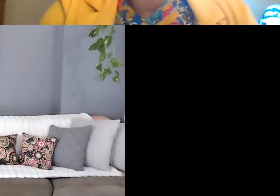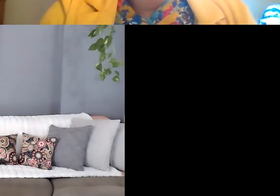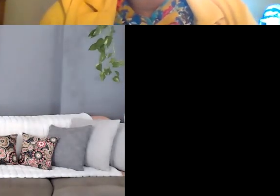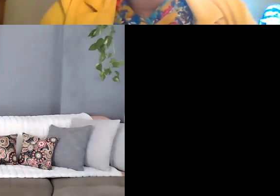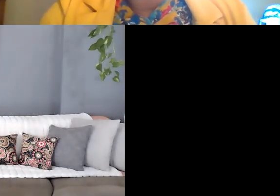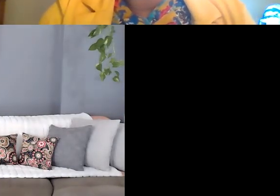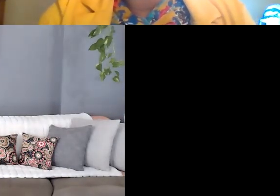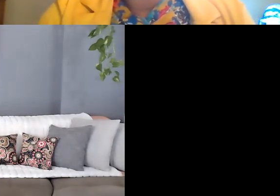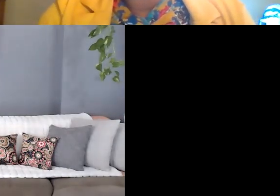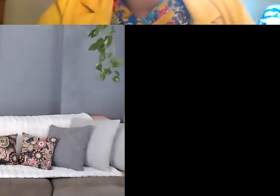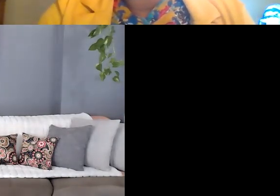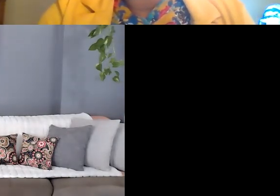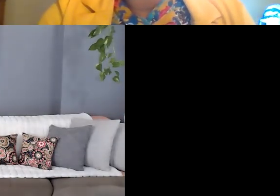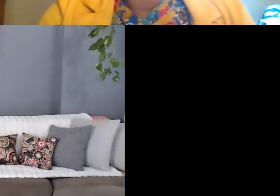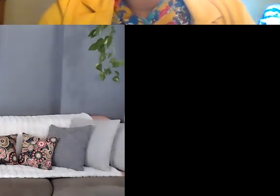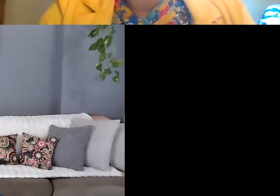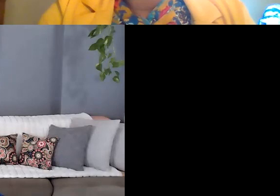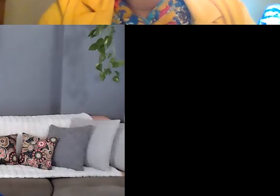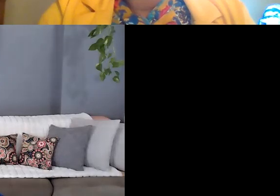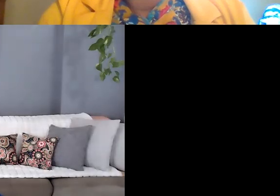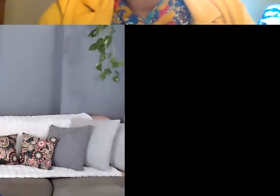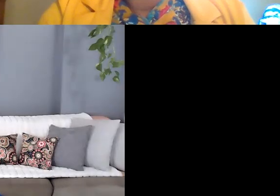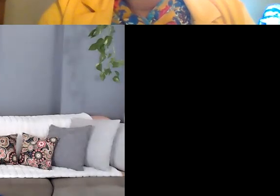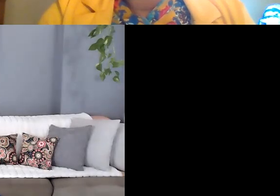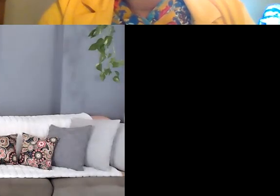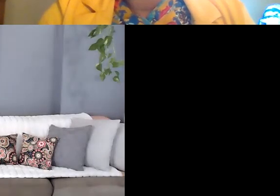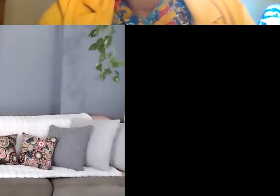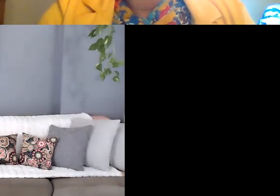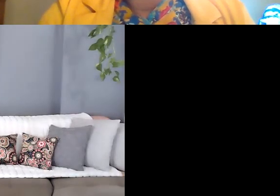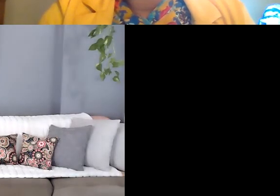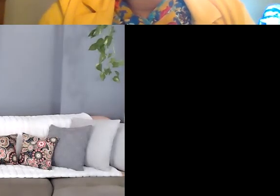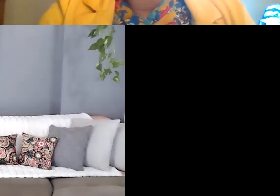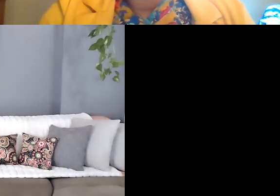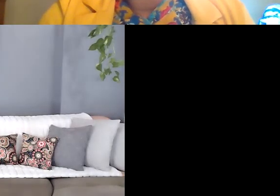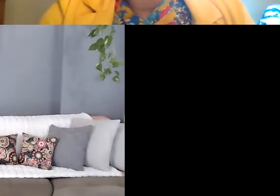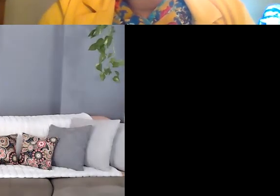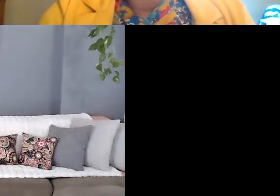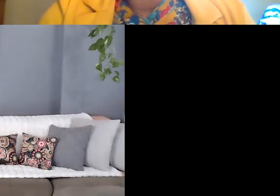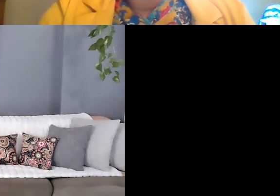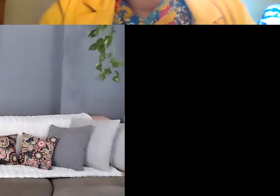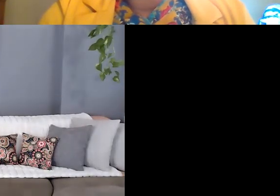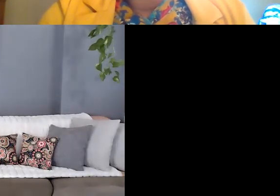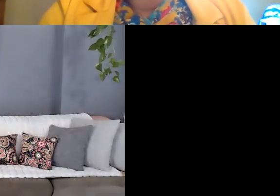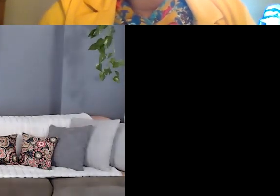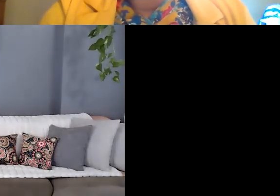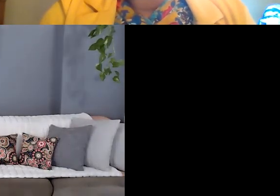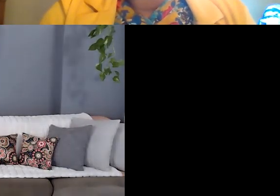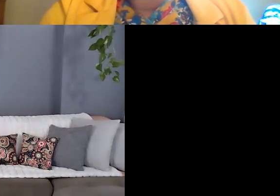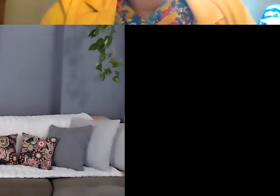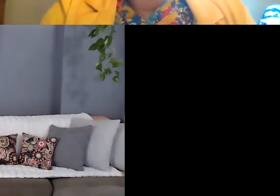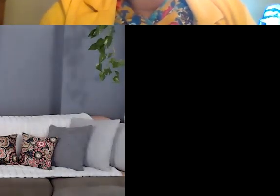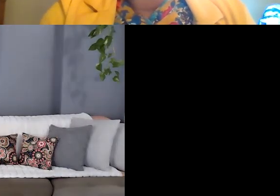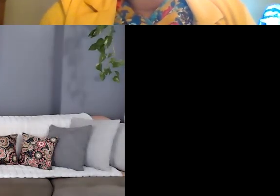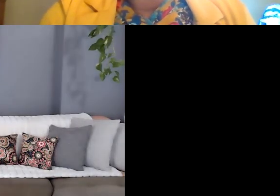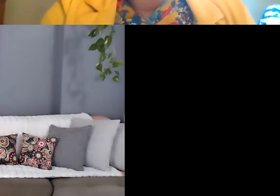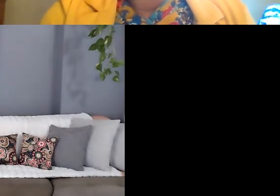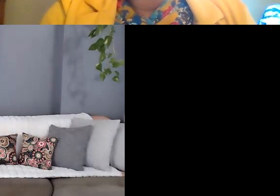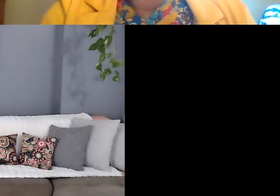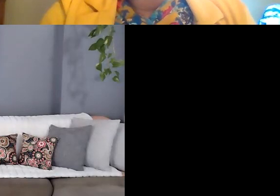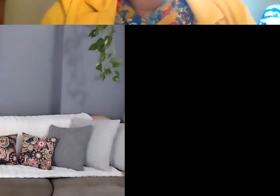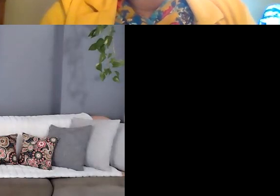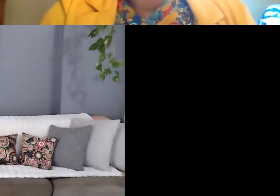Can an SSI/SSD recipient still receive benefits if he or she, for X reason, have